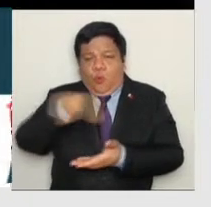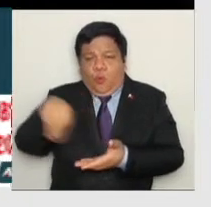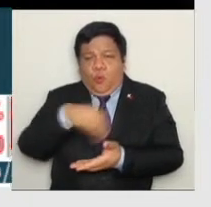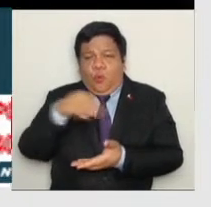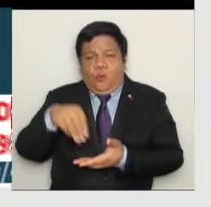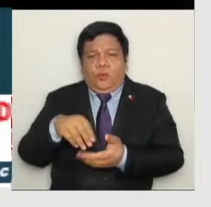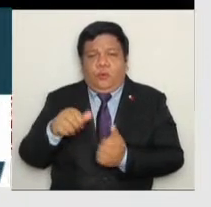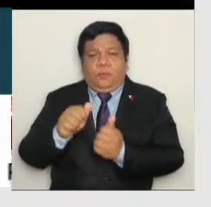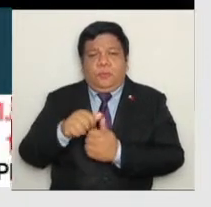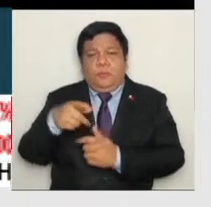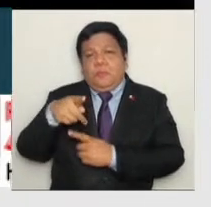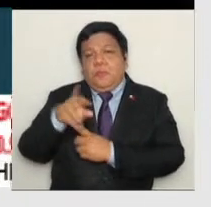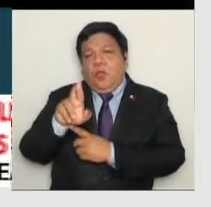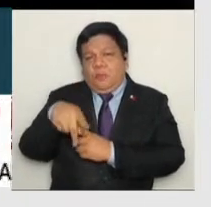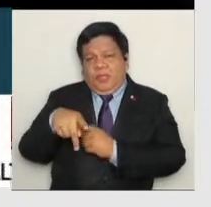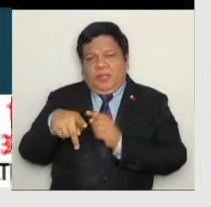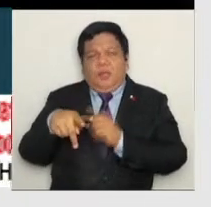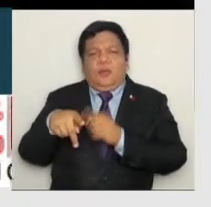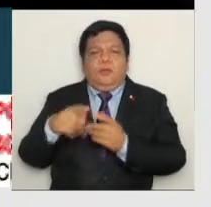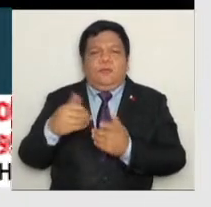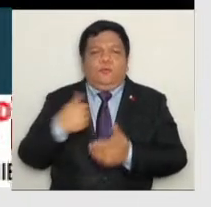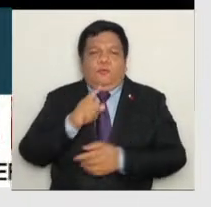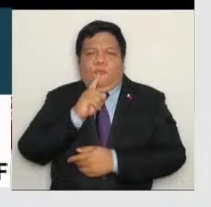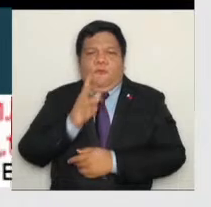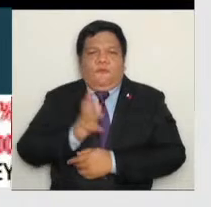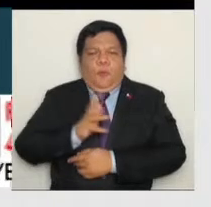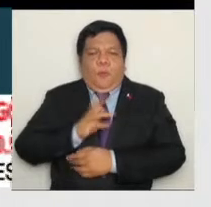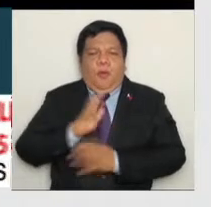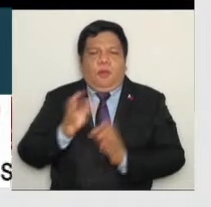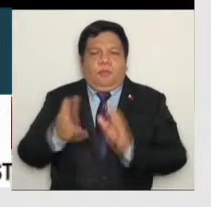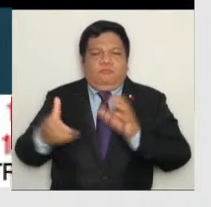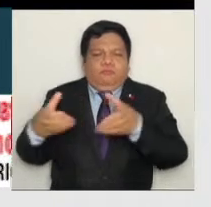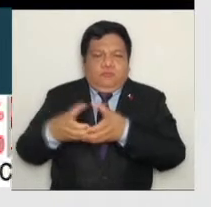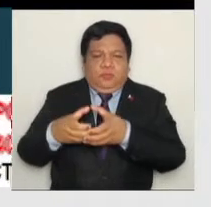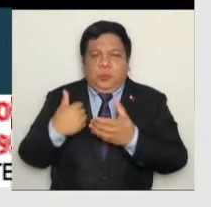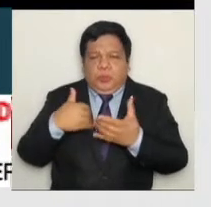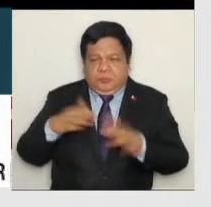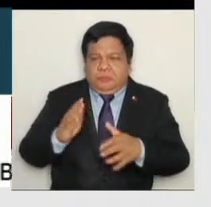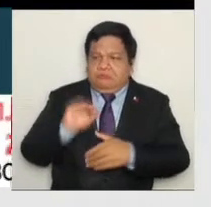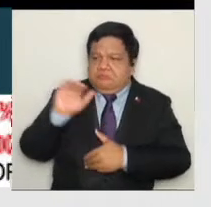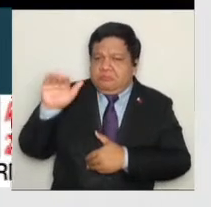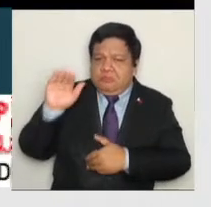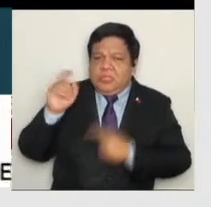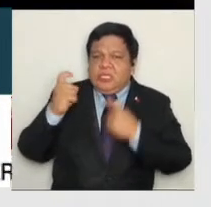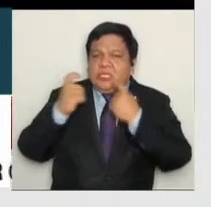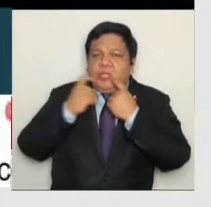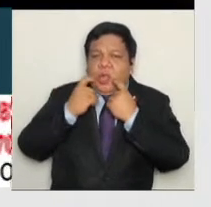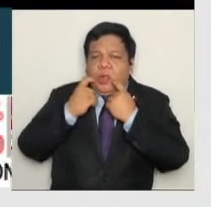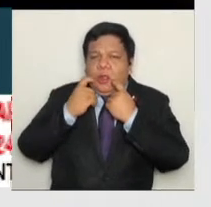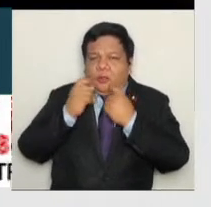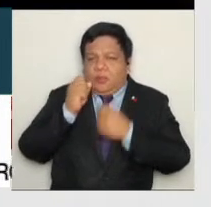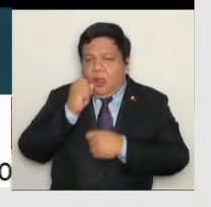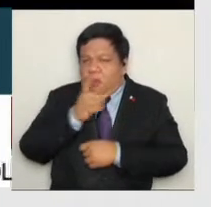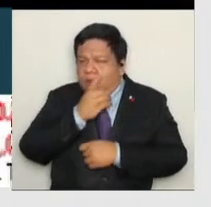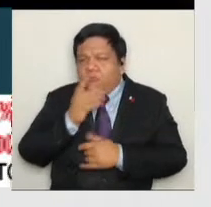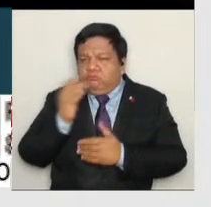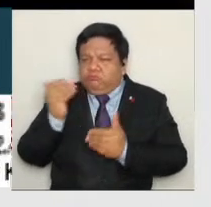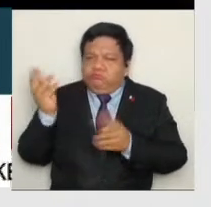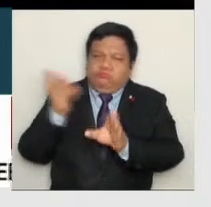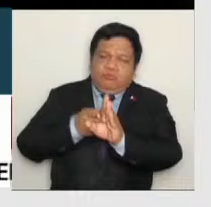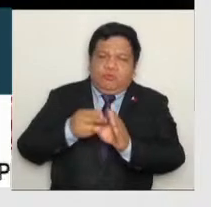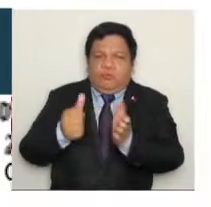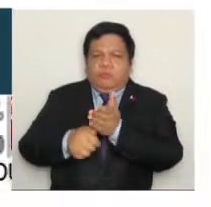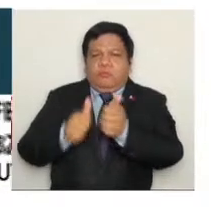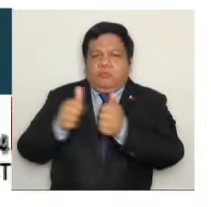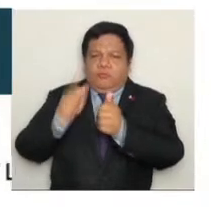which is my official party, and we have just formally asked Mayor Sara Duterte to seek the presidency. Is it